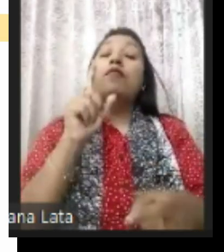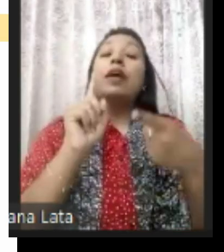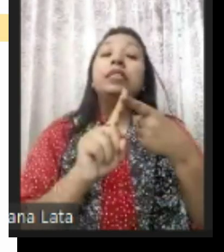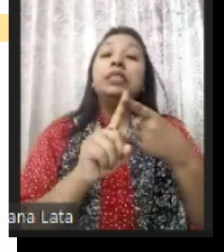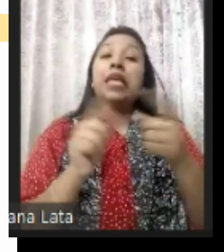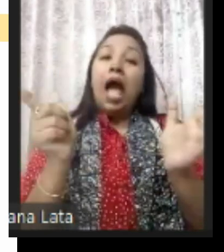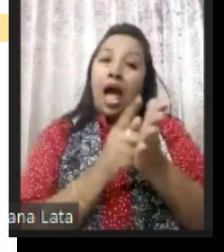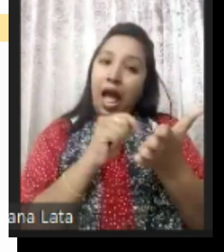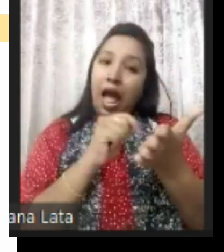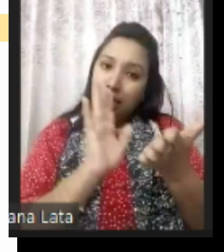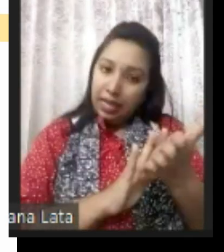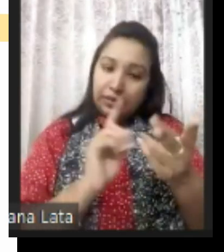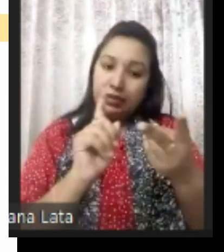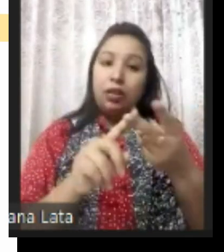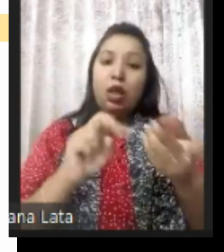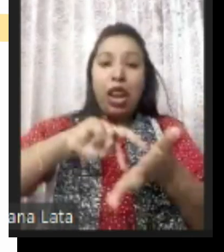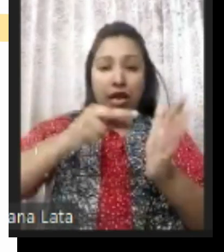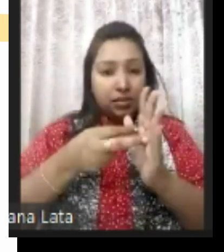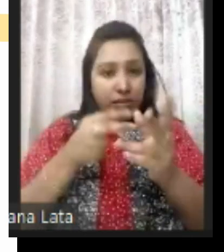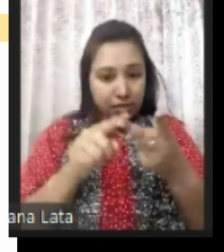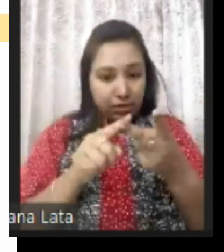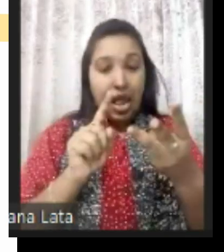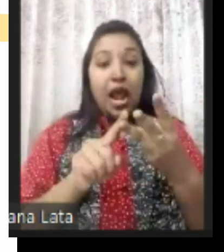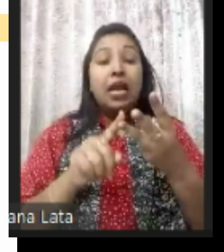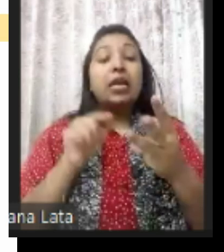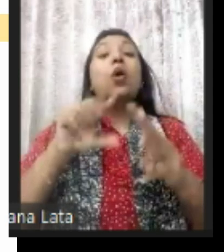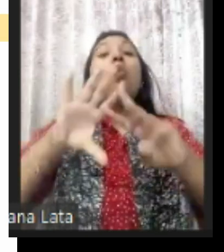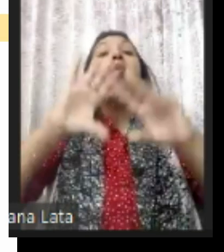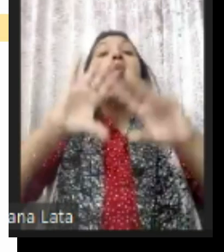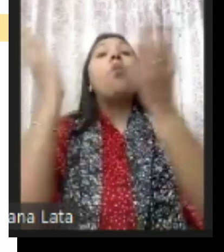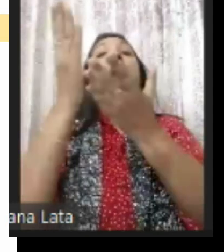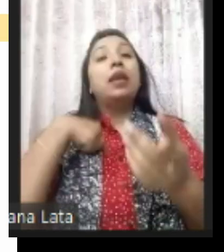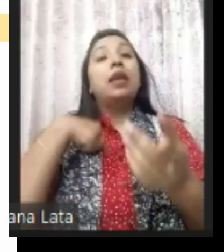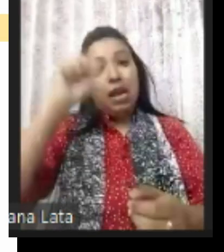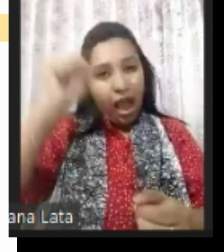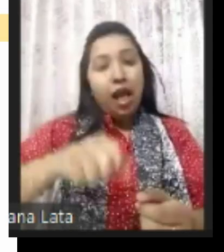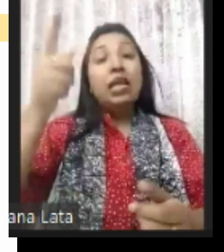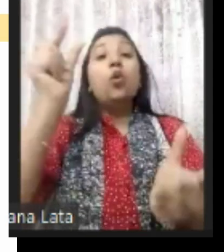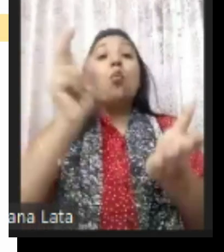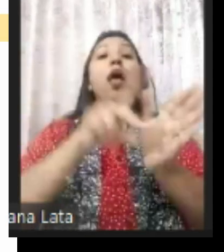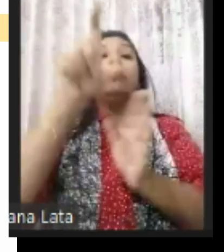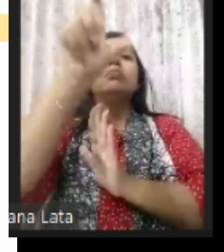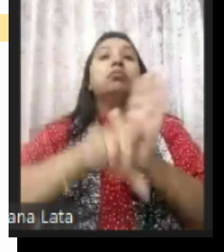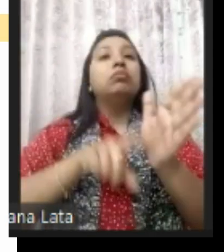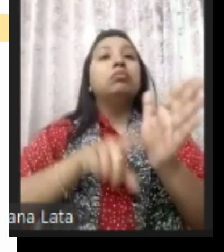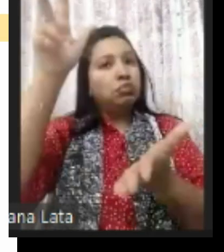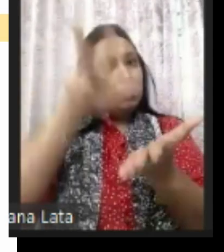political commitment. Three is a global commitment. I'd like to come with the political commitment. Bangladesh government, current